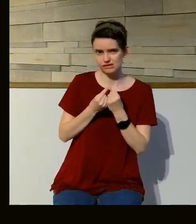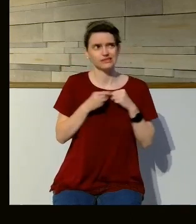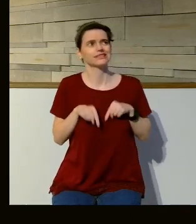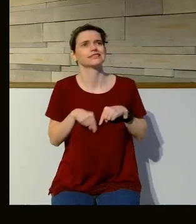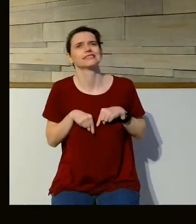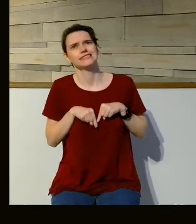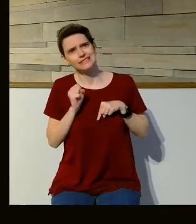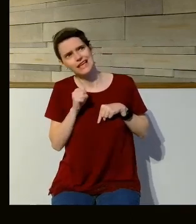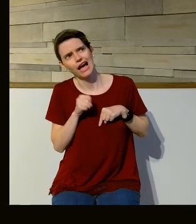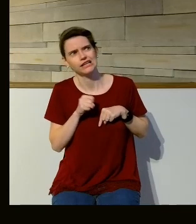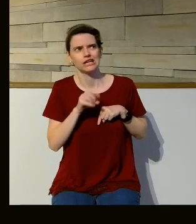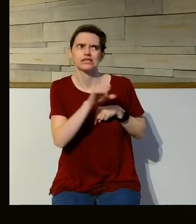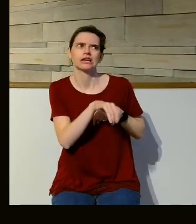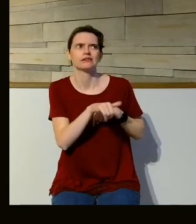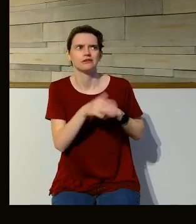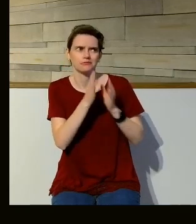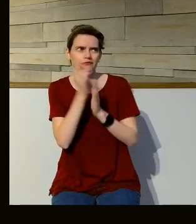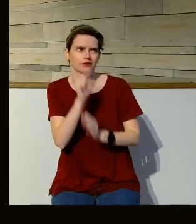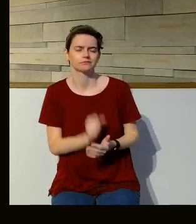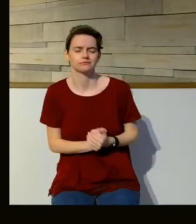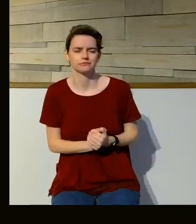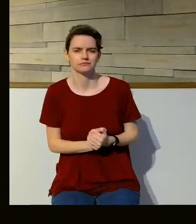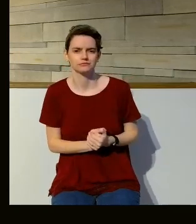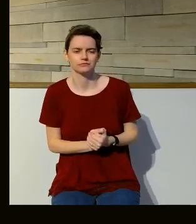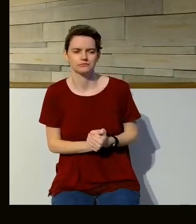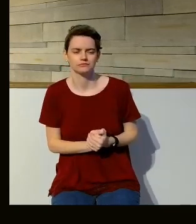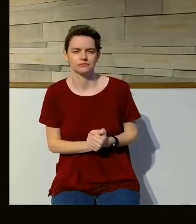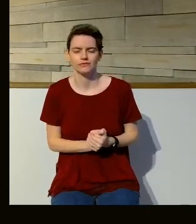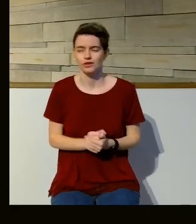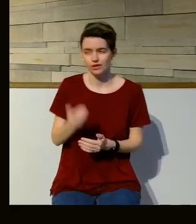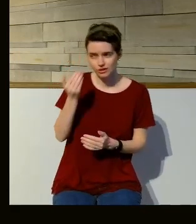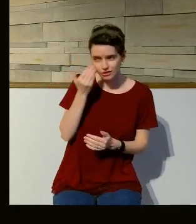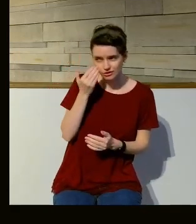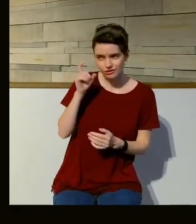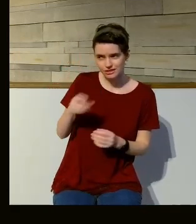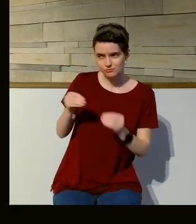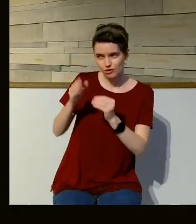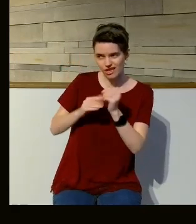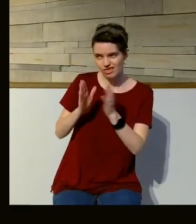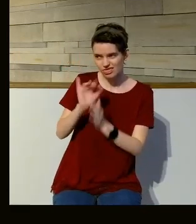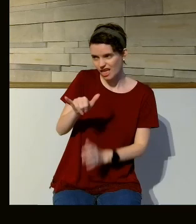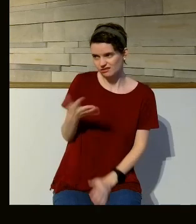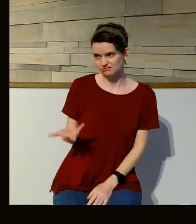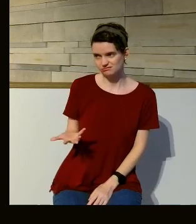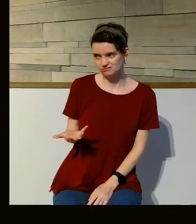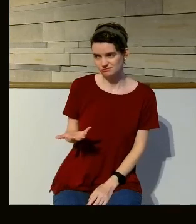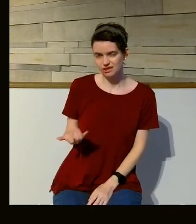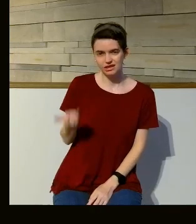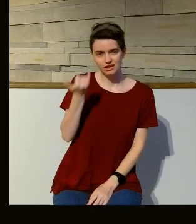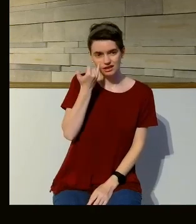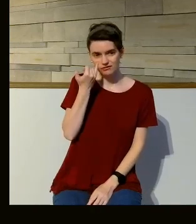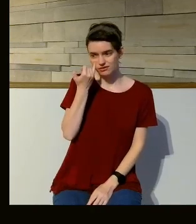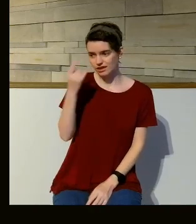he laughed and said, yeah, that's so-and-so. We're praying for him. I said, you know it's going to take more than that. If you